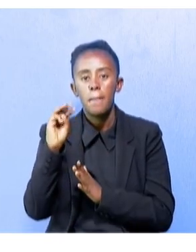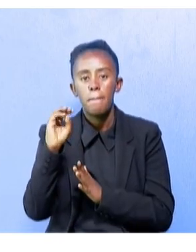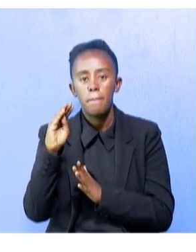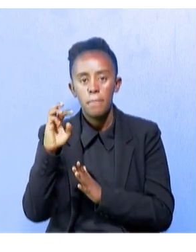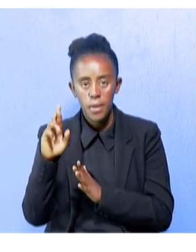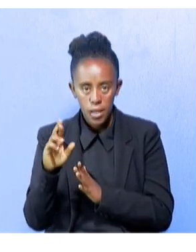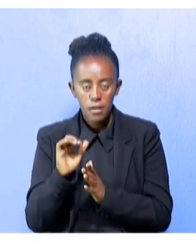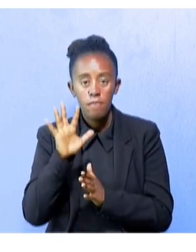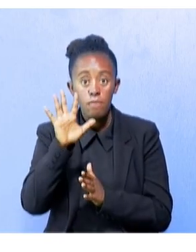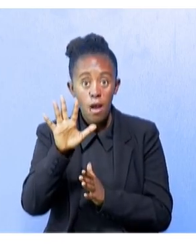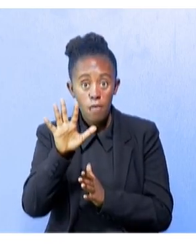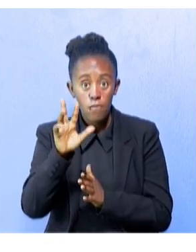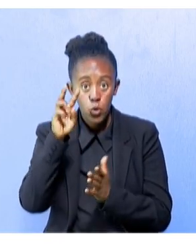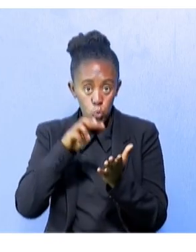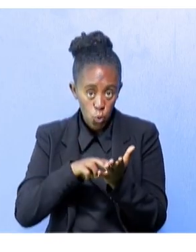5,